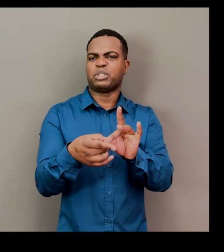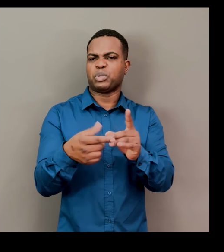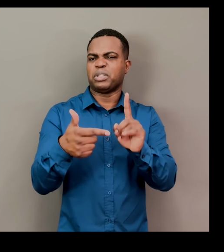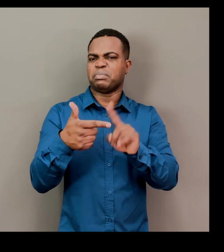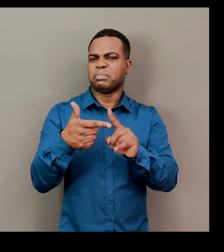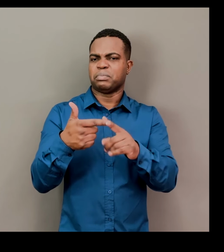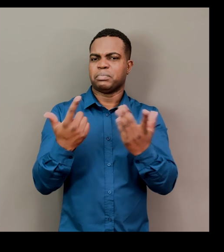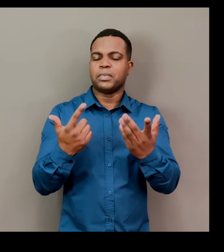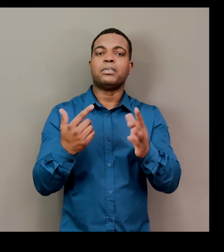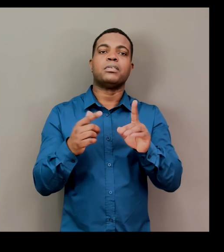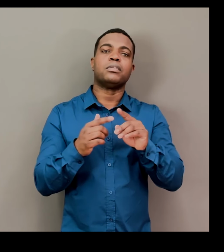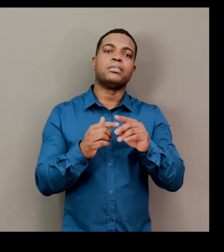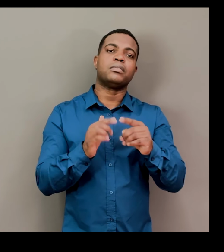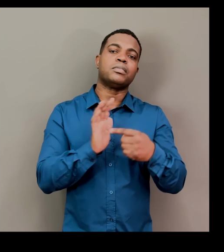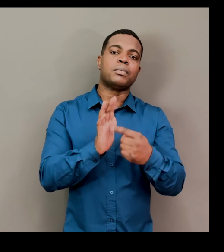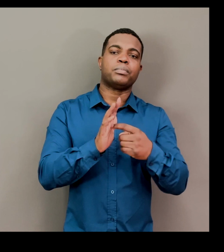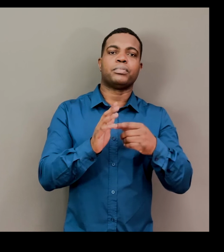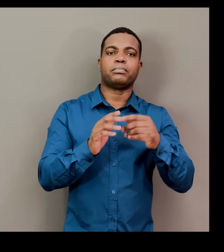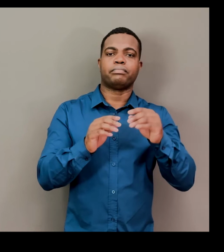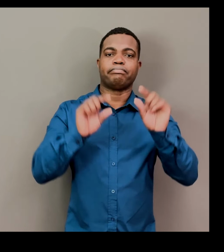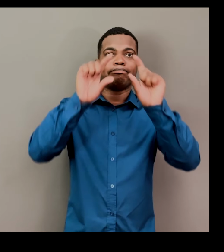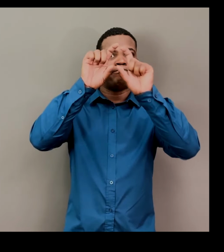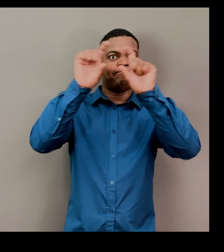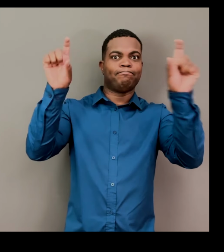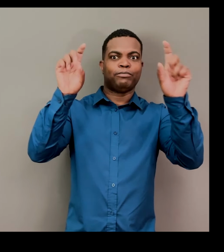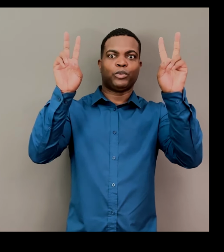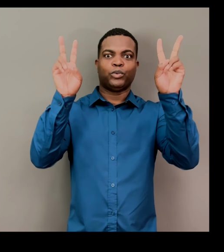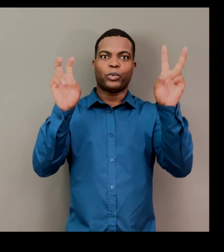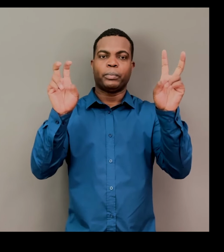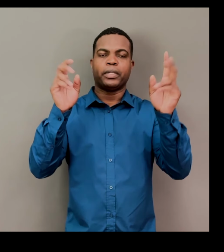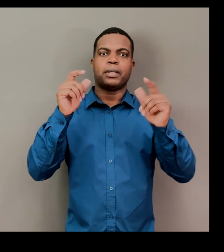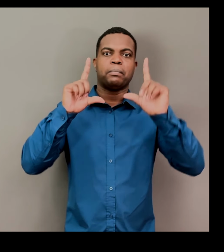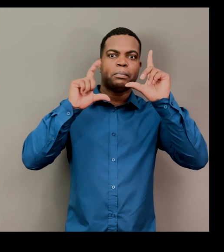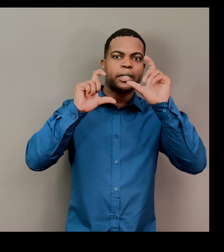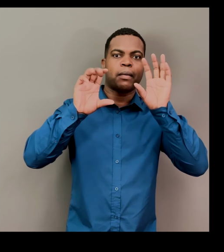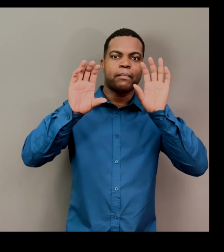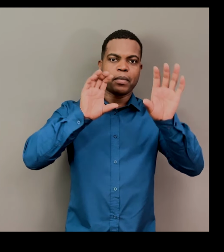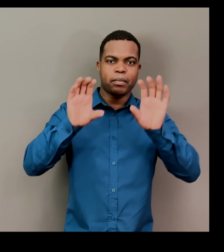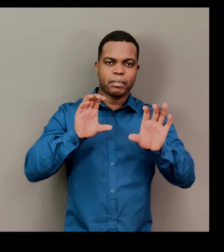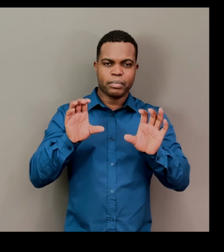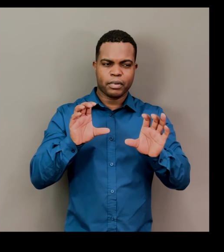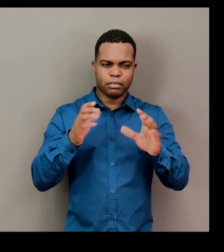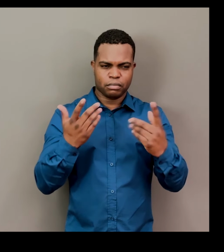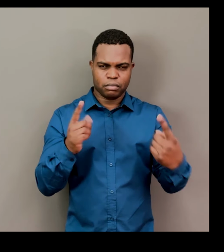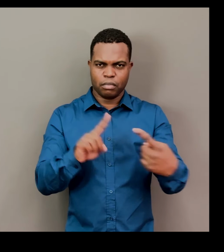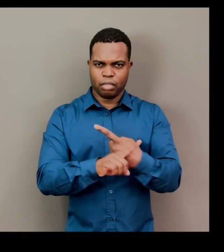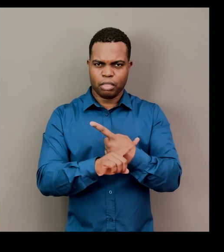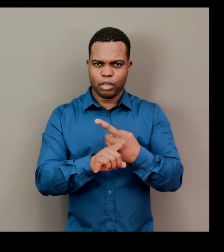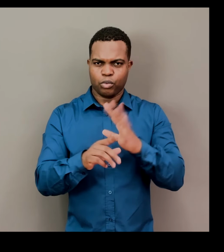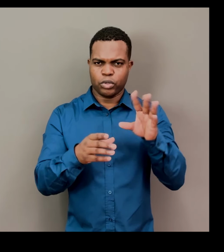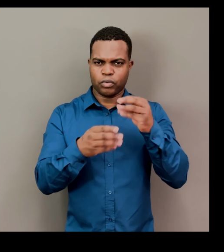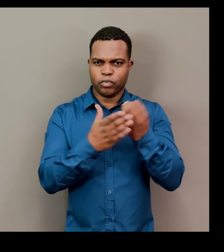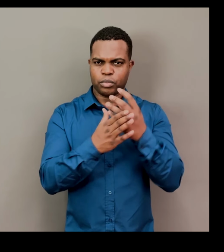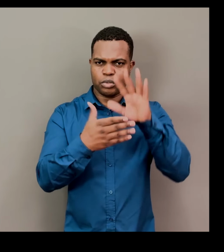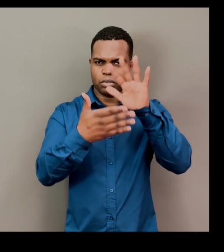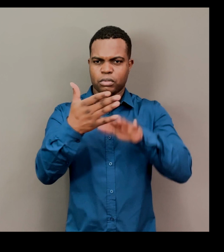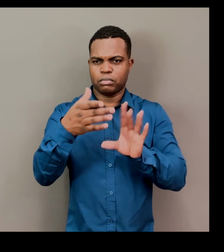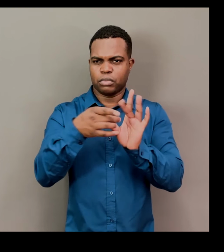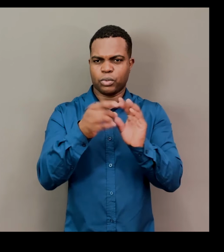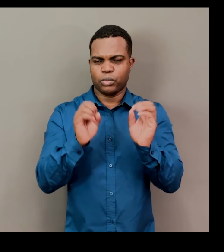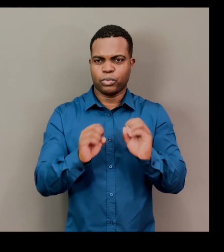when headlines, visuals, or captions do not support the content. The third one is misleading